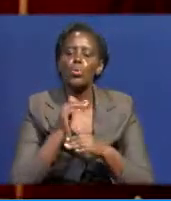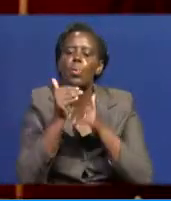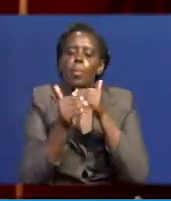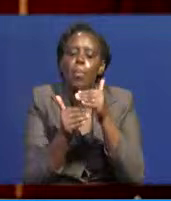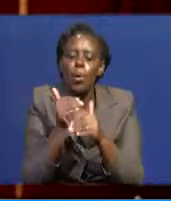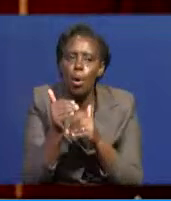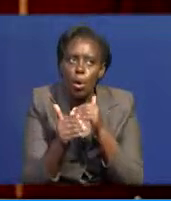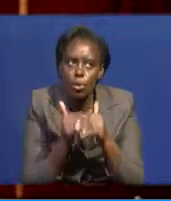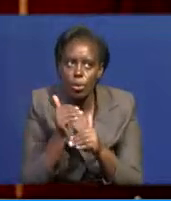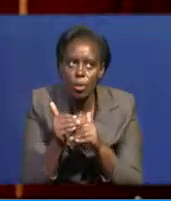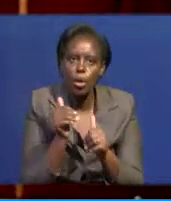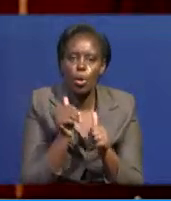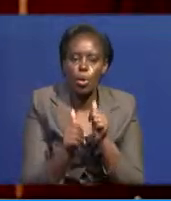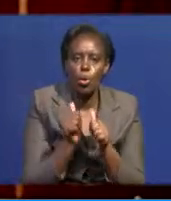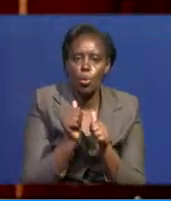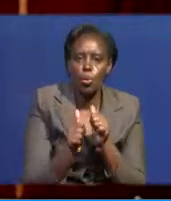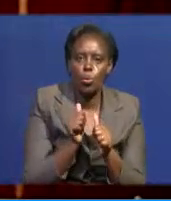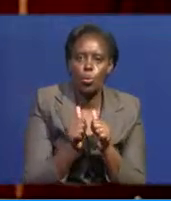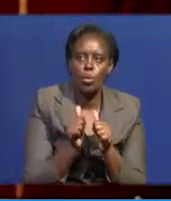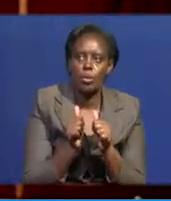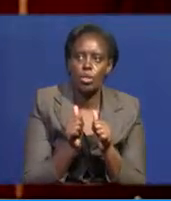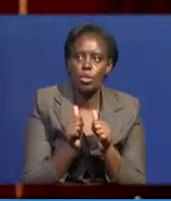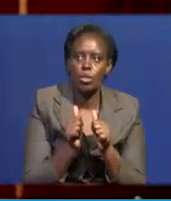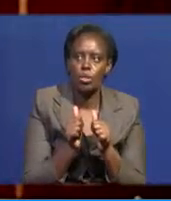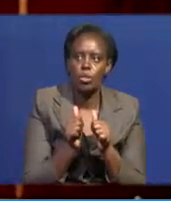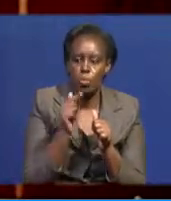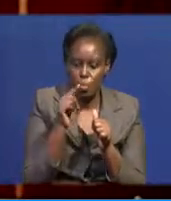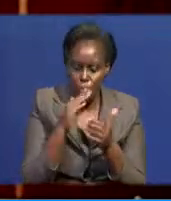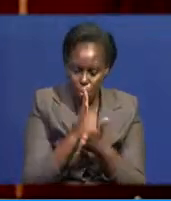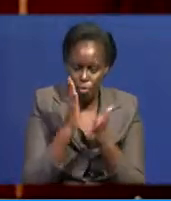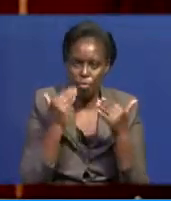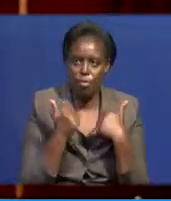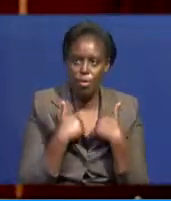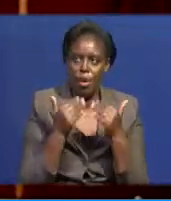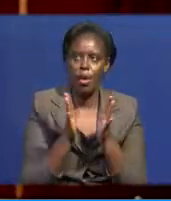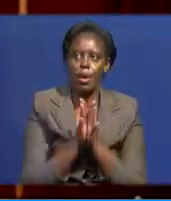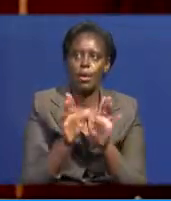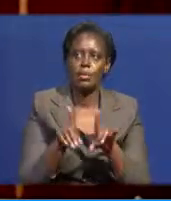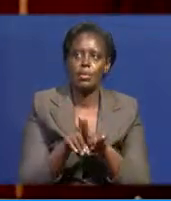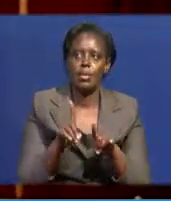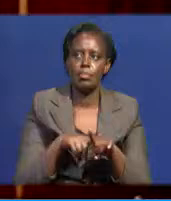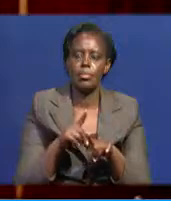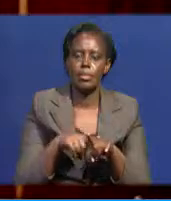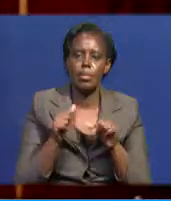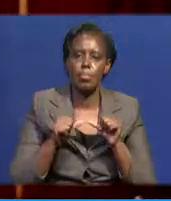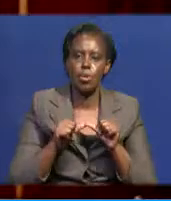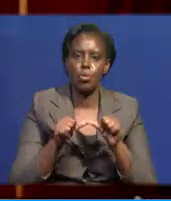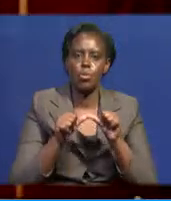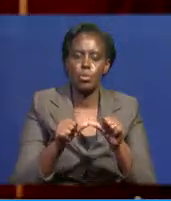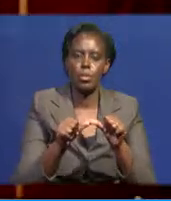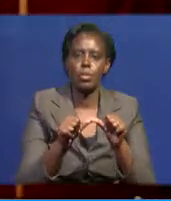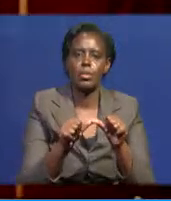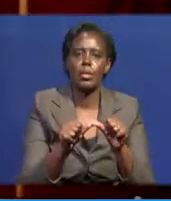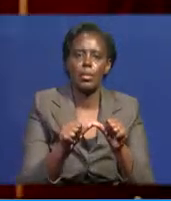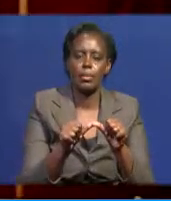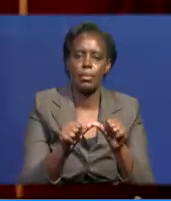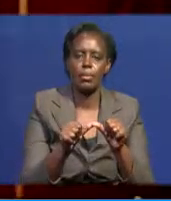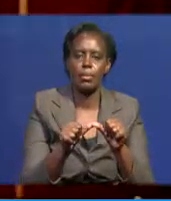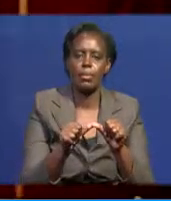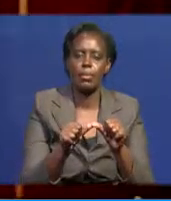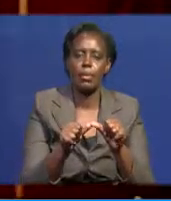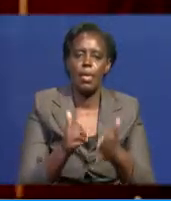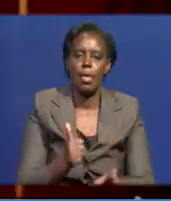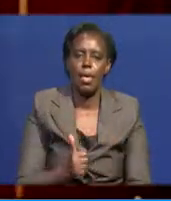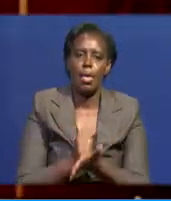process that is proven, and also for consistent purposes, Honorable Speaker,